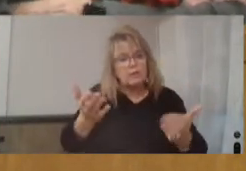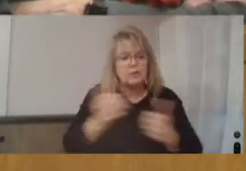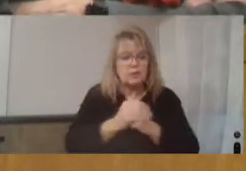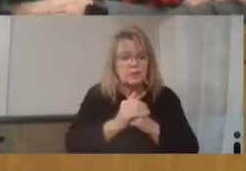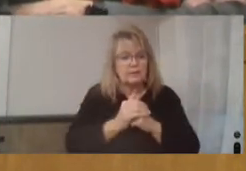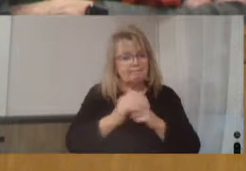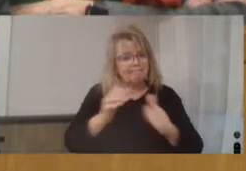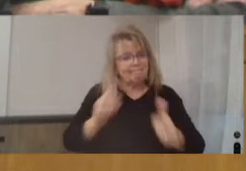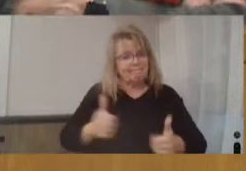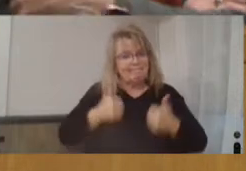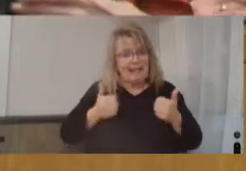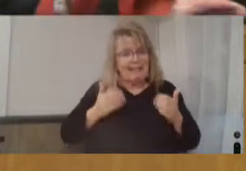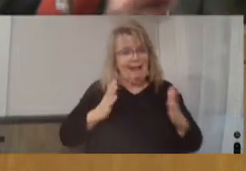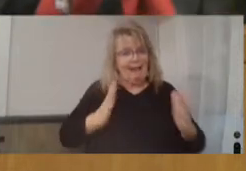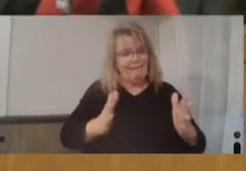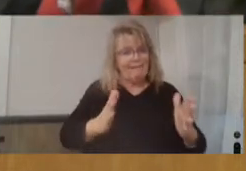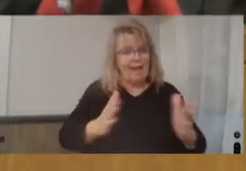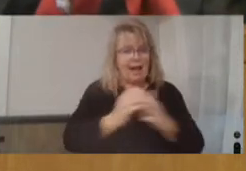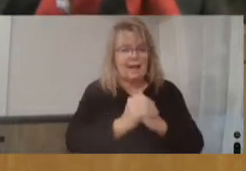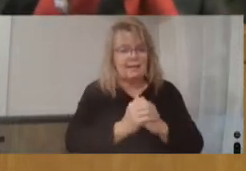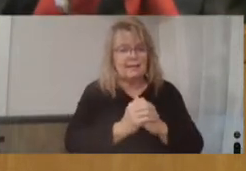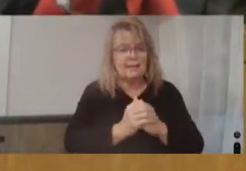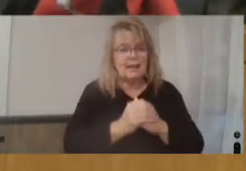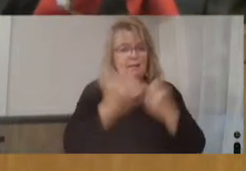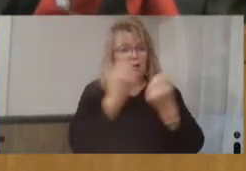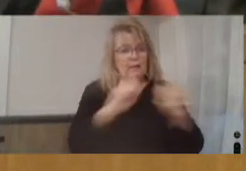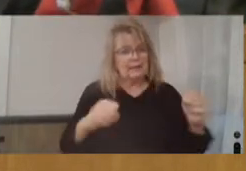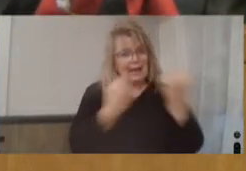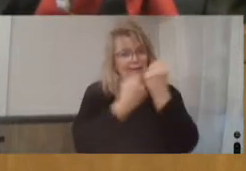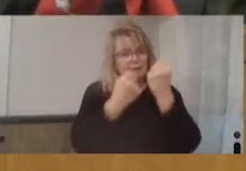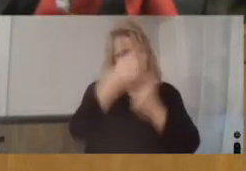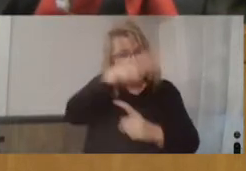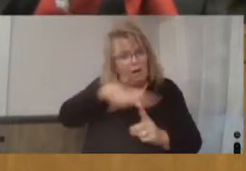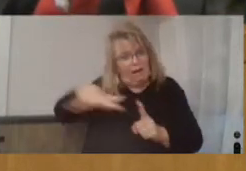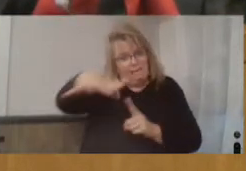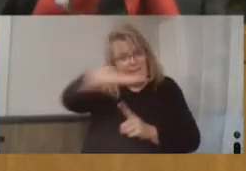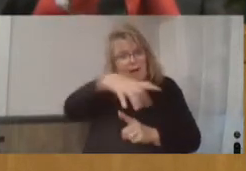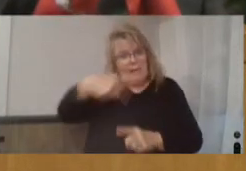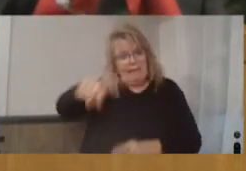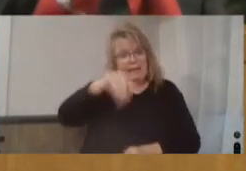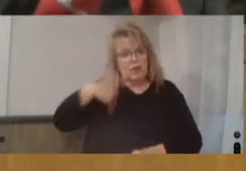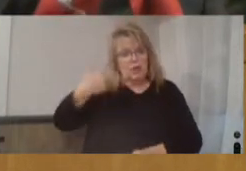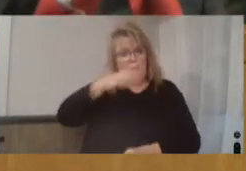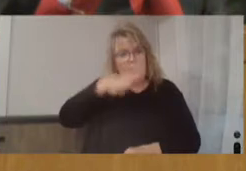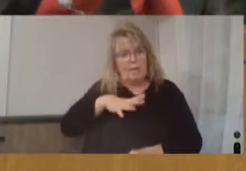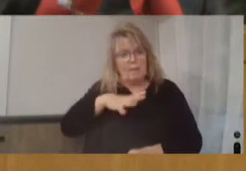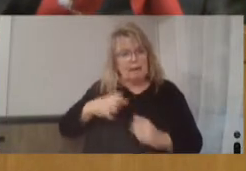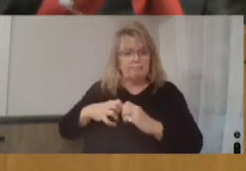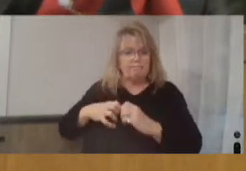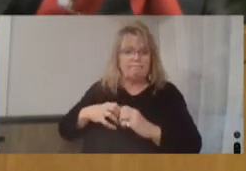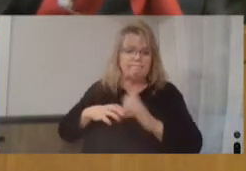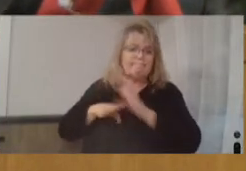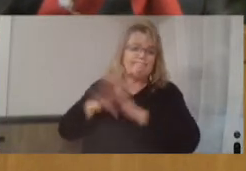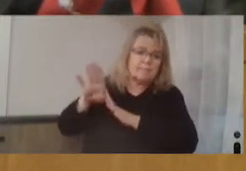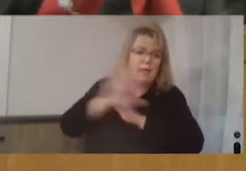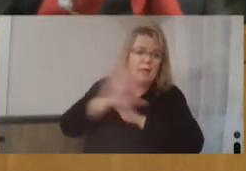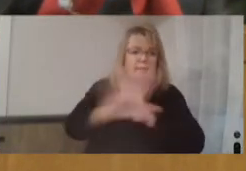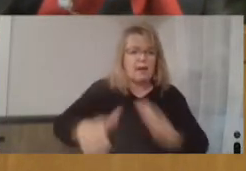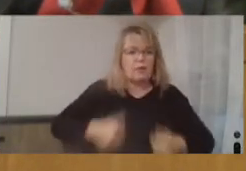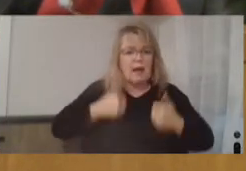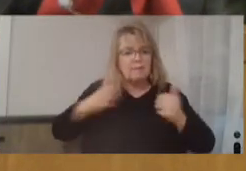a safe and supportive environment where these young women can rebuild their lives and pursue their